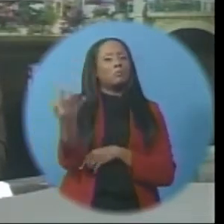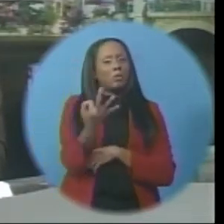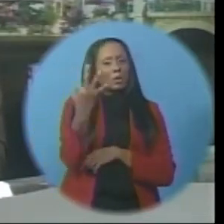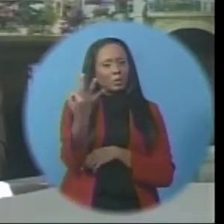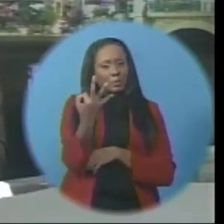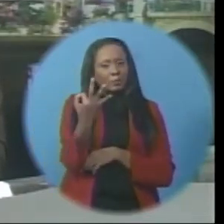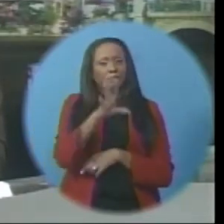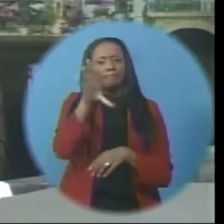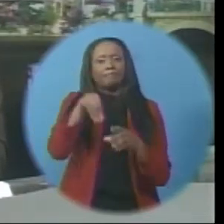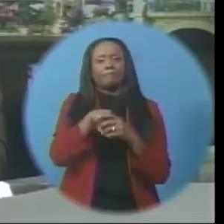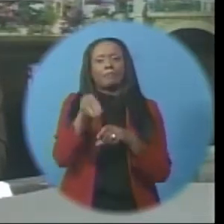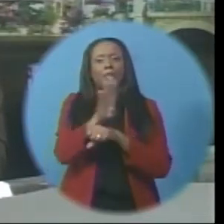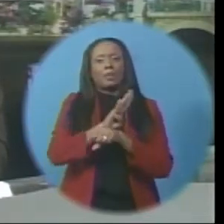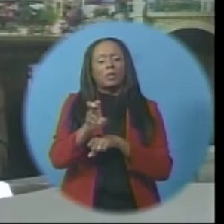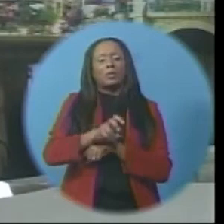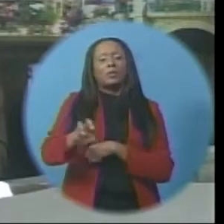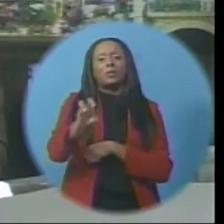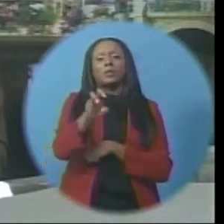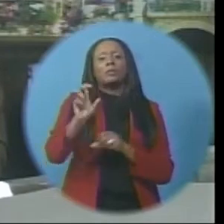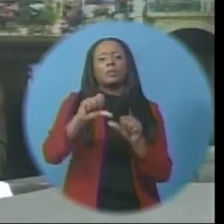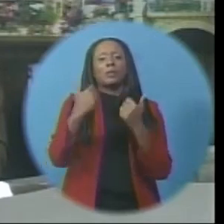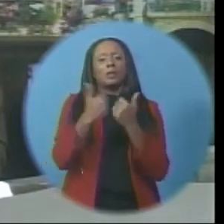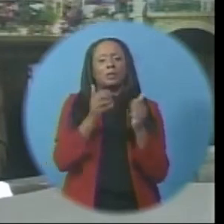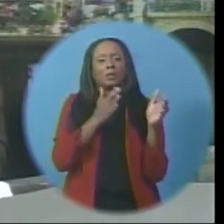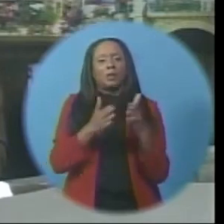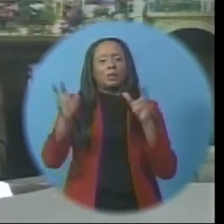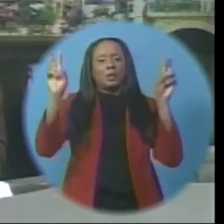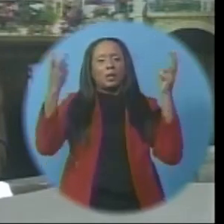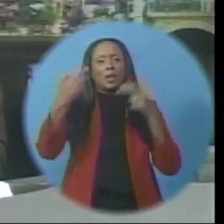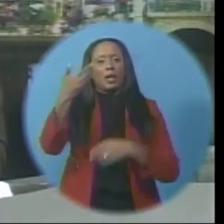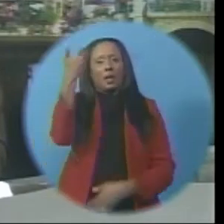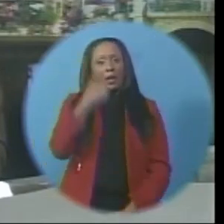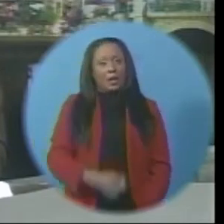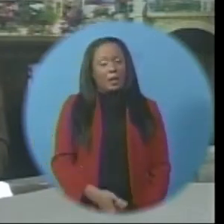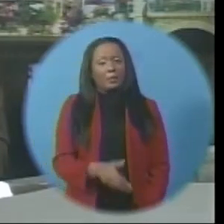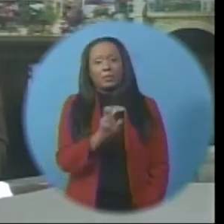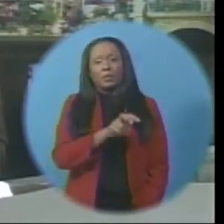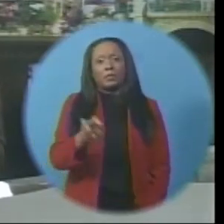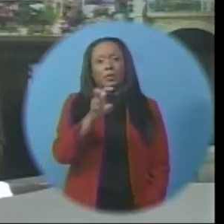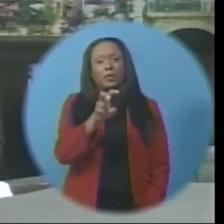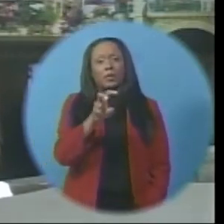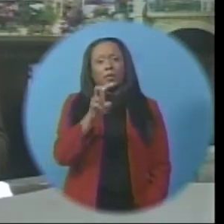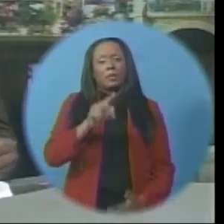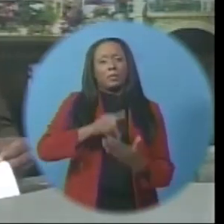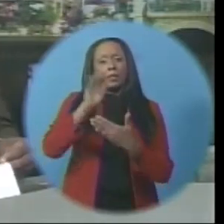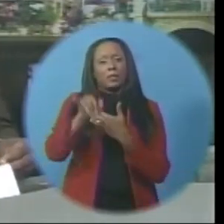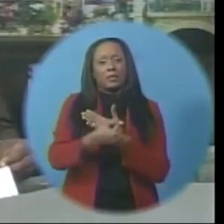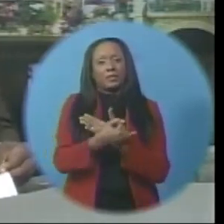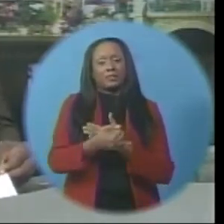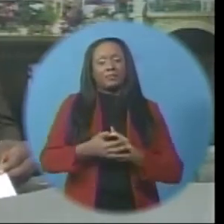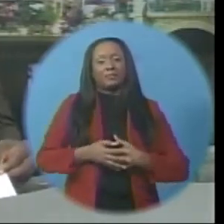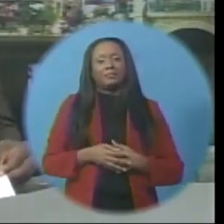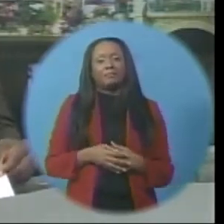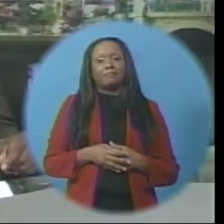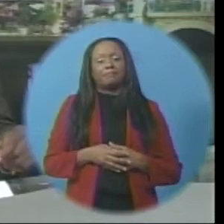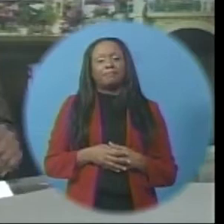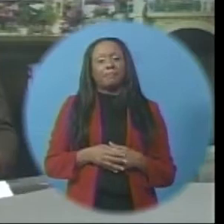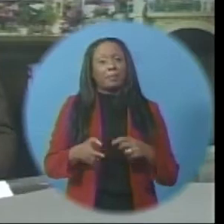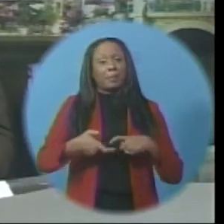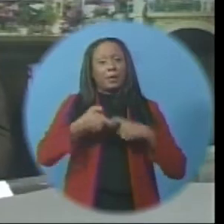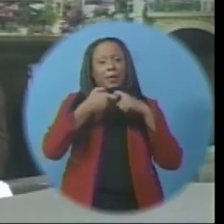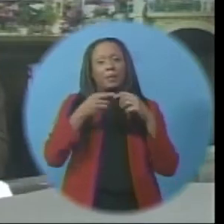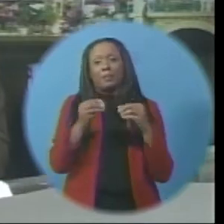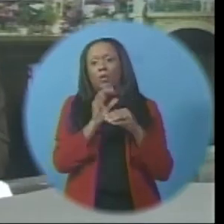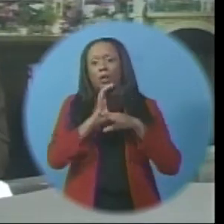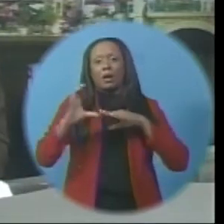Barbados Tourism Product Authority as it prepares to launch the I Am Tourism initiative. Well, after the break, we'll take a